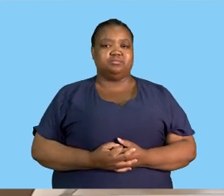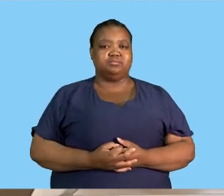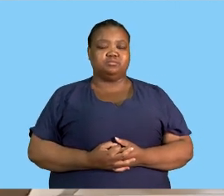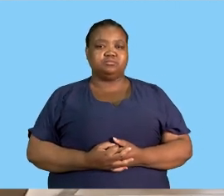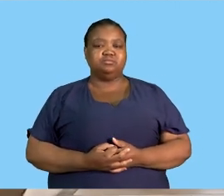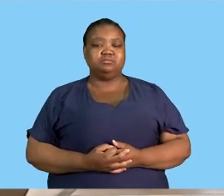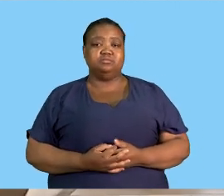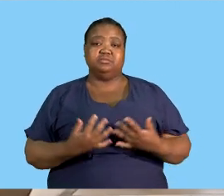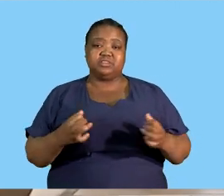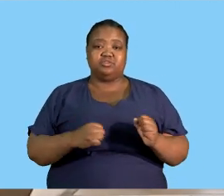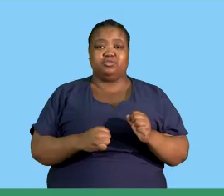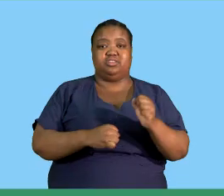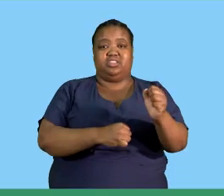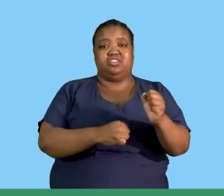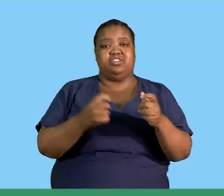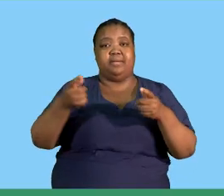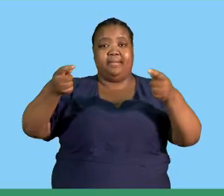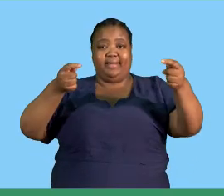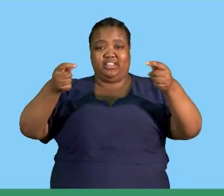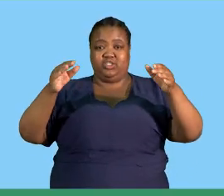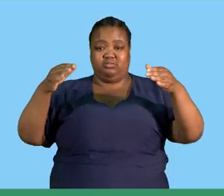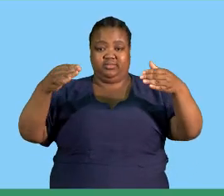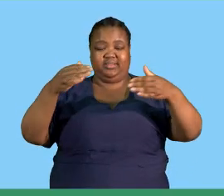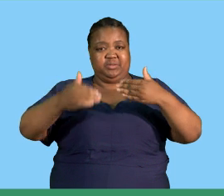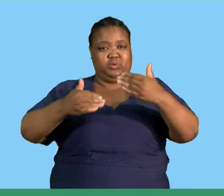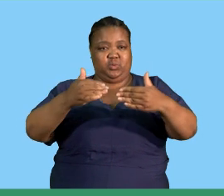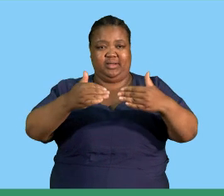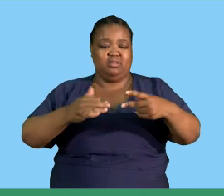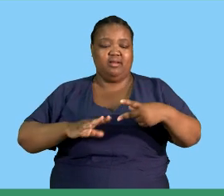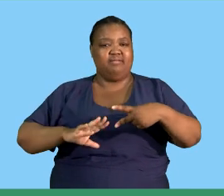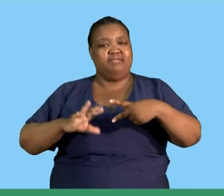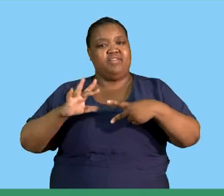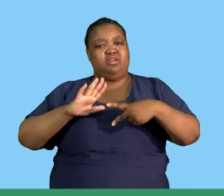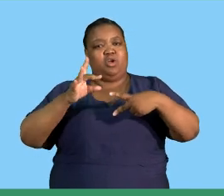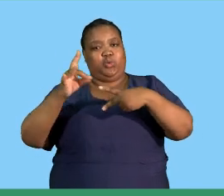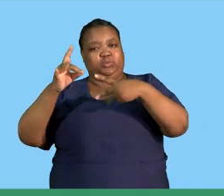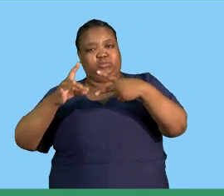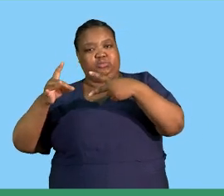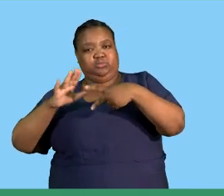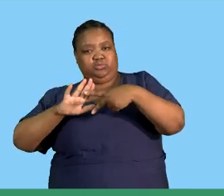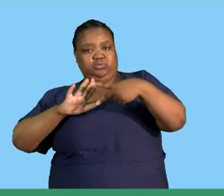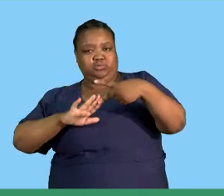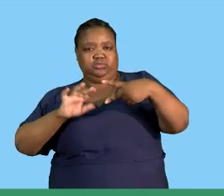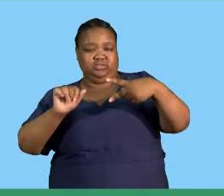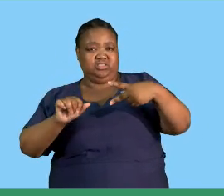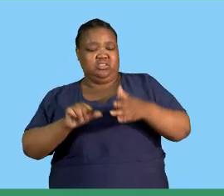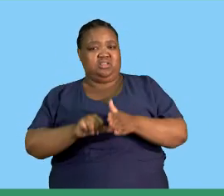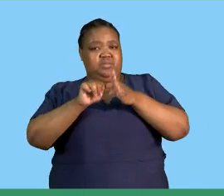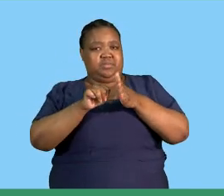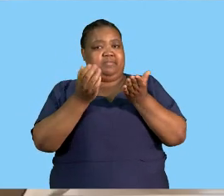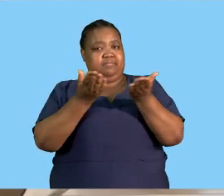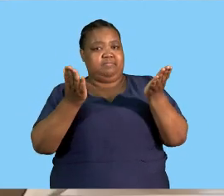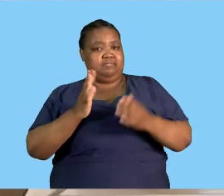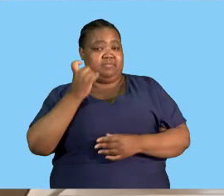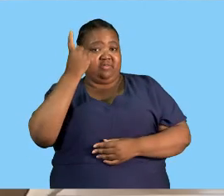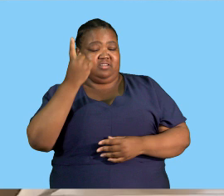So here in this strategic management process, we've got option 1 and option 2. So it is very important